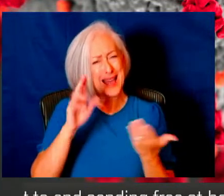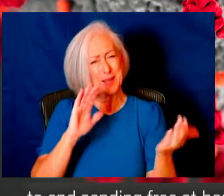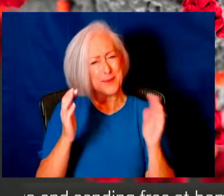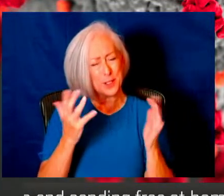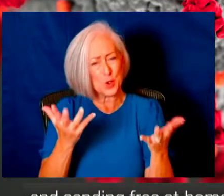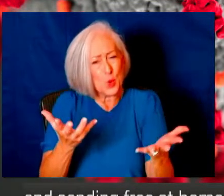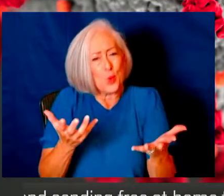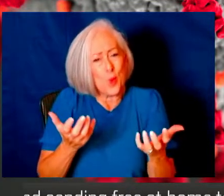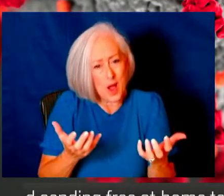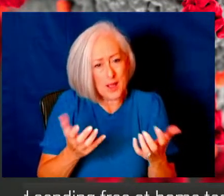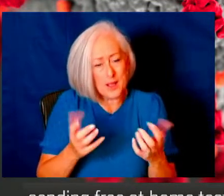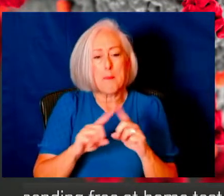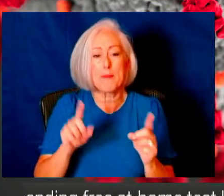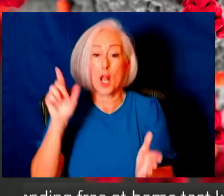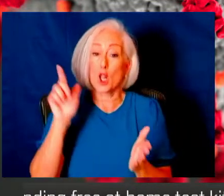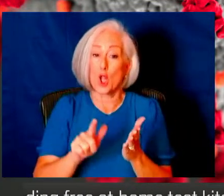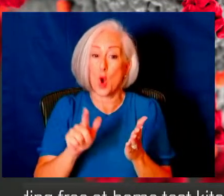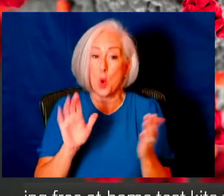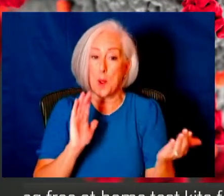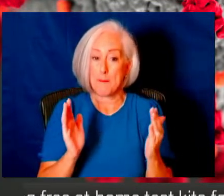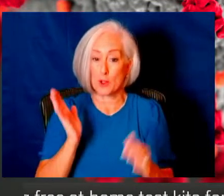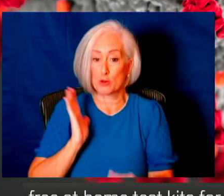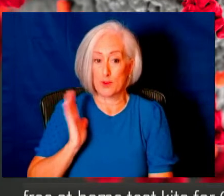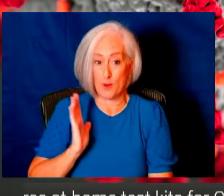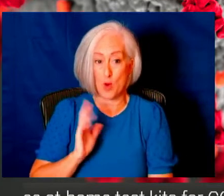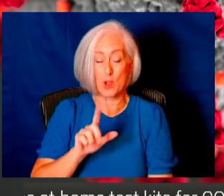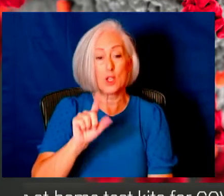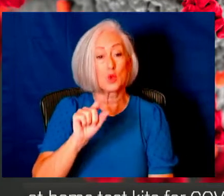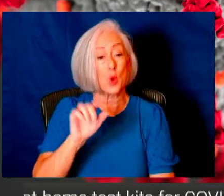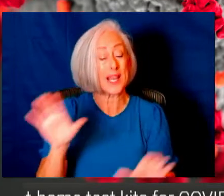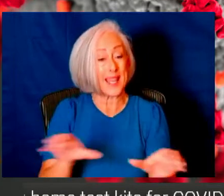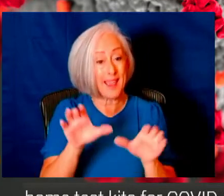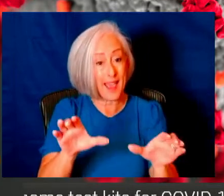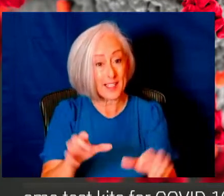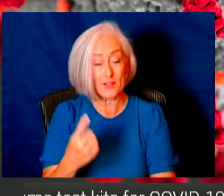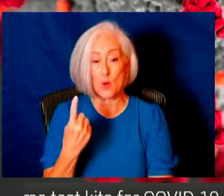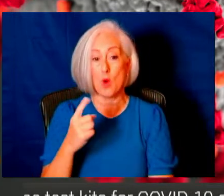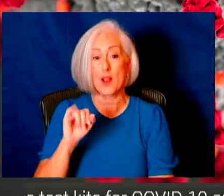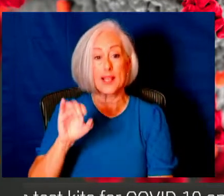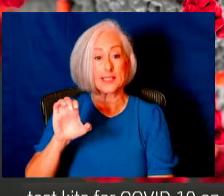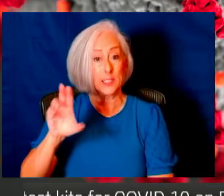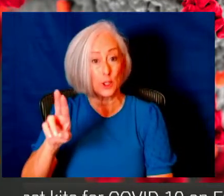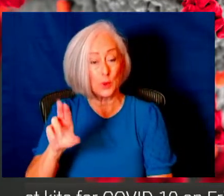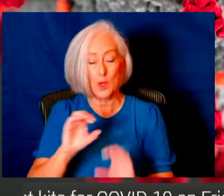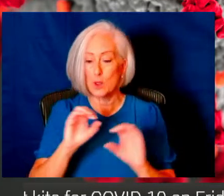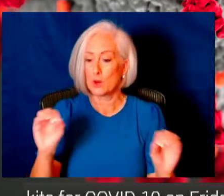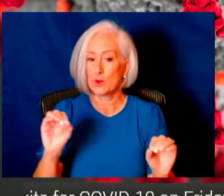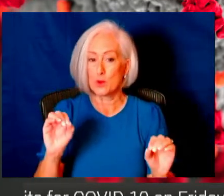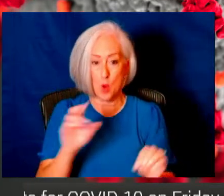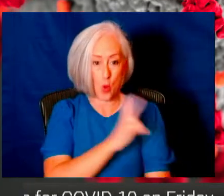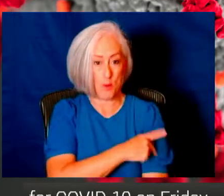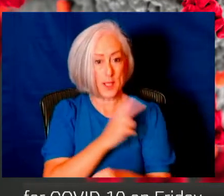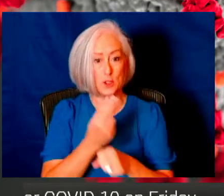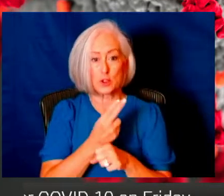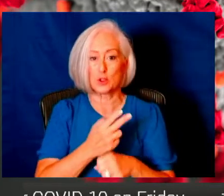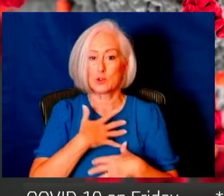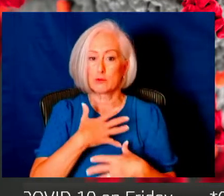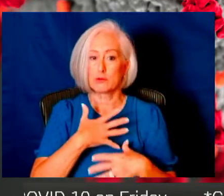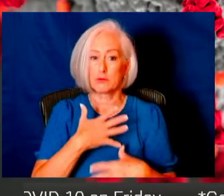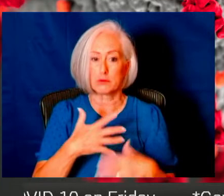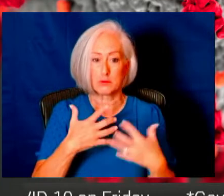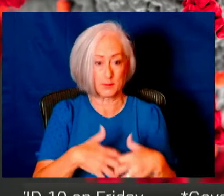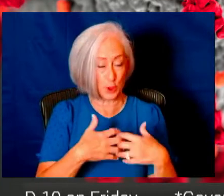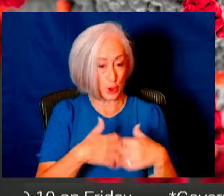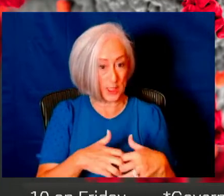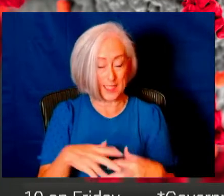much lower than it has been. 20 active infections, 1 in the ICU, 0 on the ventilator, 17 in that recovery period, and overall the